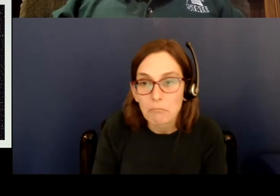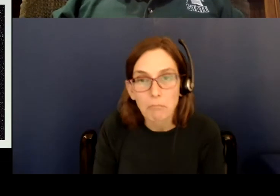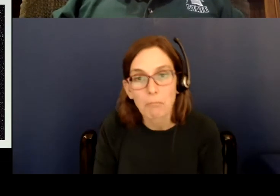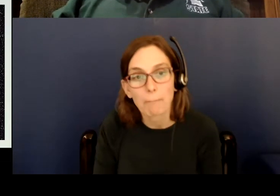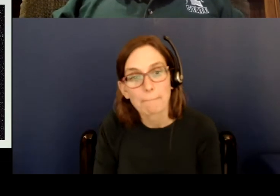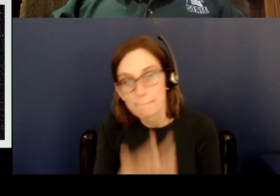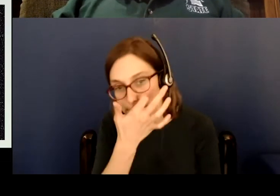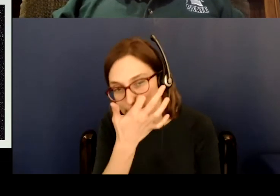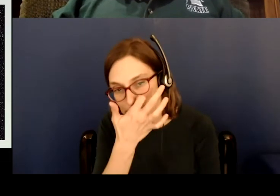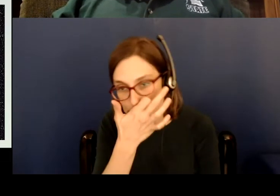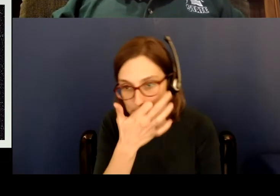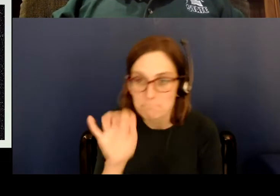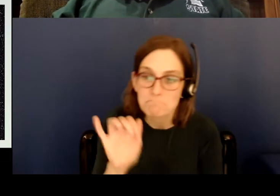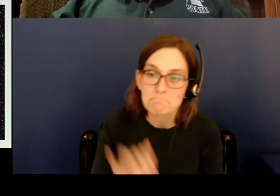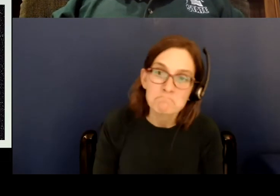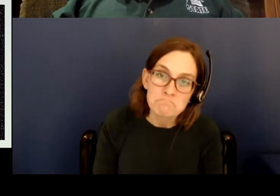Well,